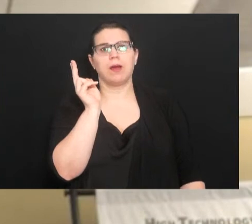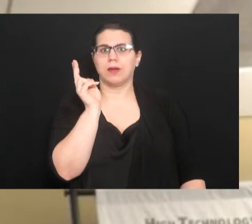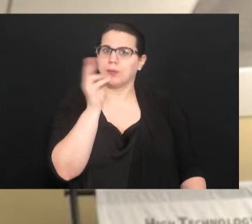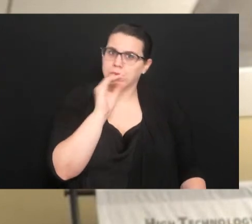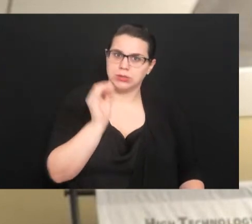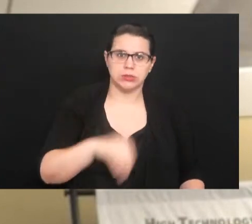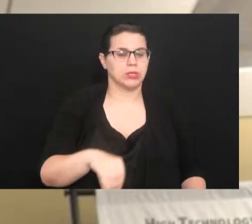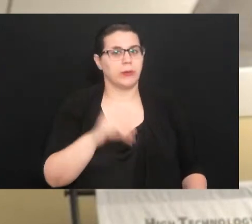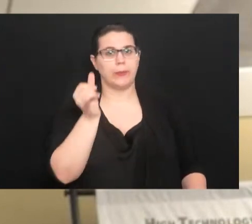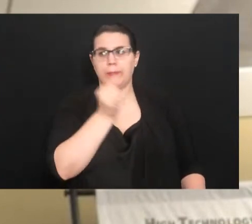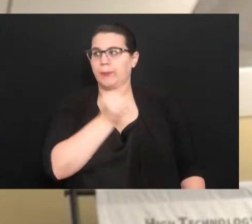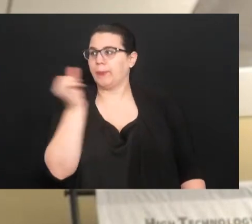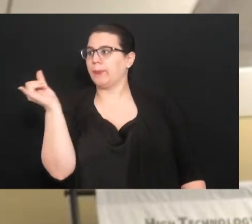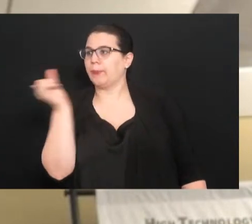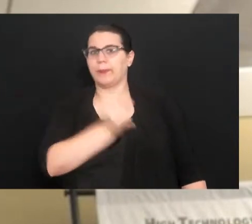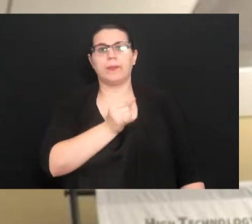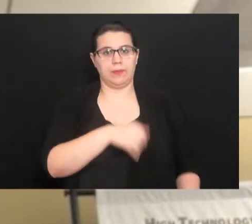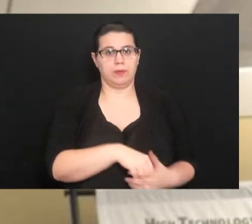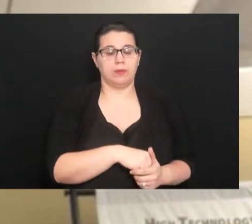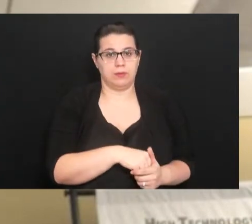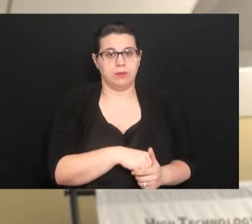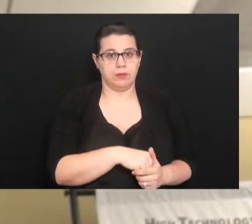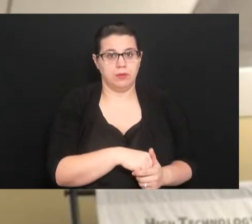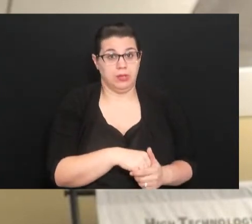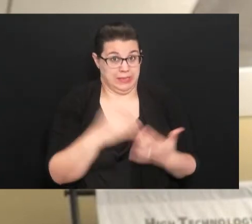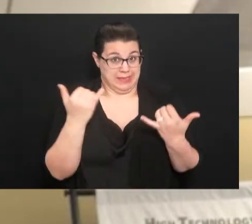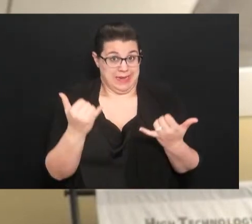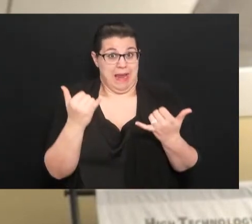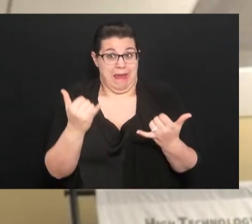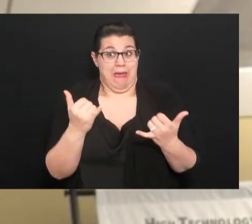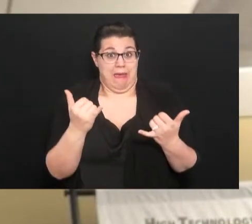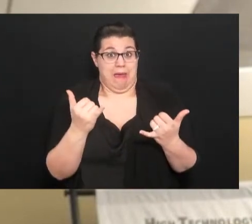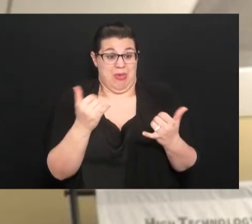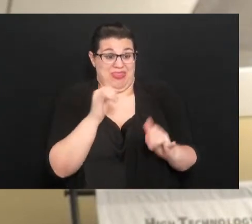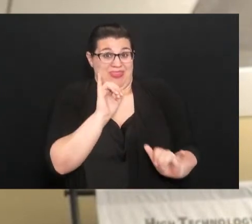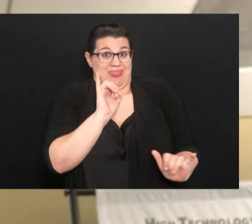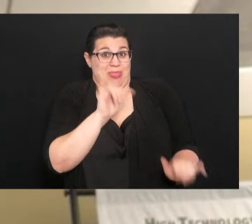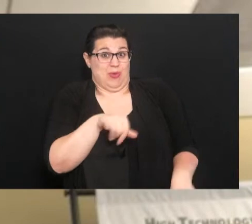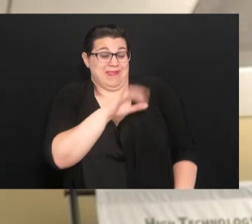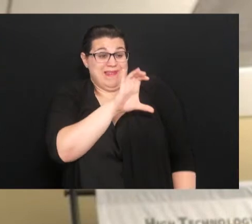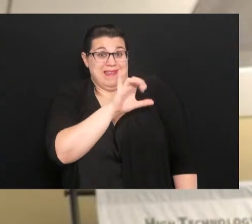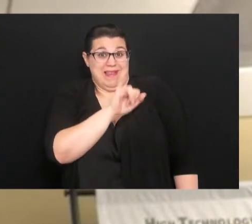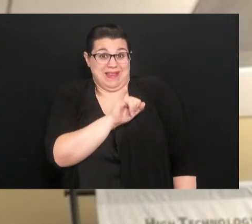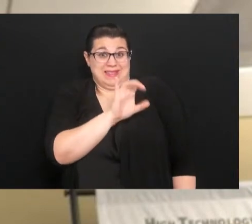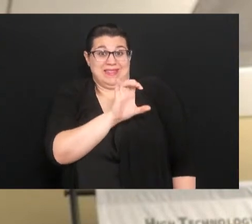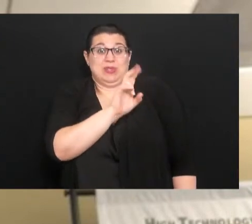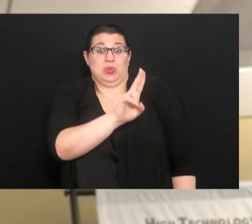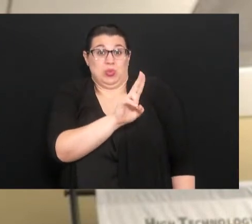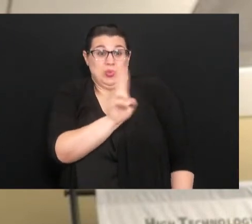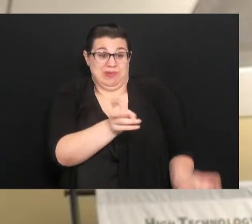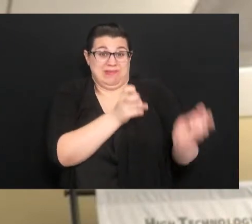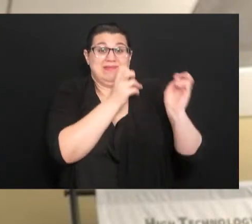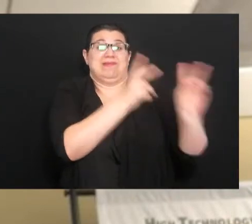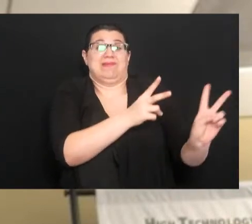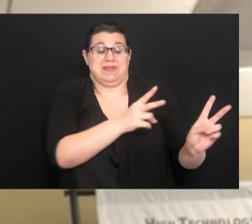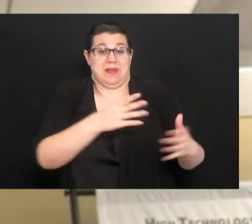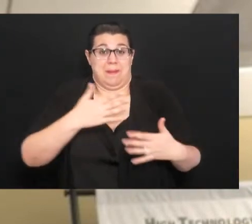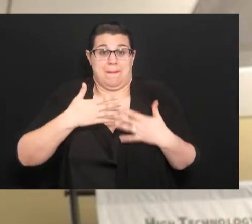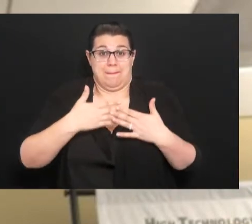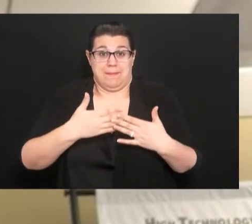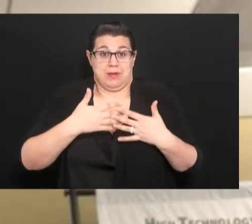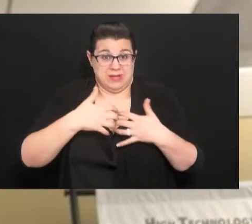in the hospital. And right now, we continue to see an uptick in ICU and ventilator